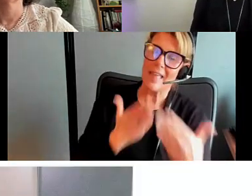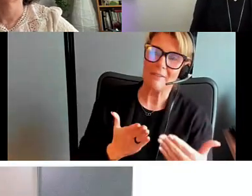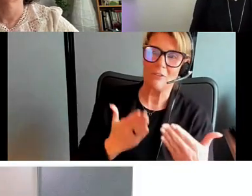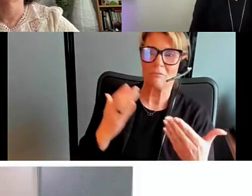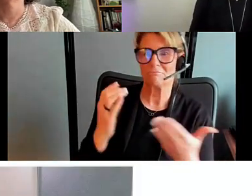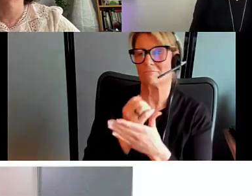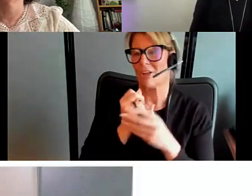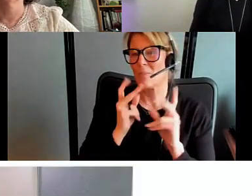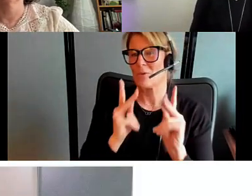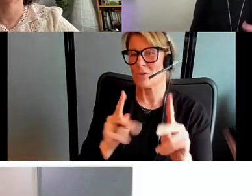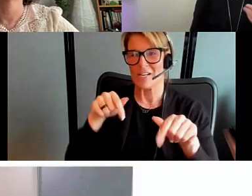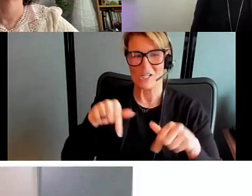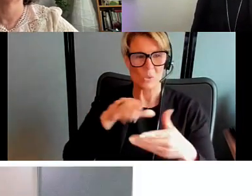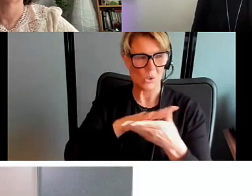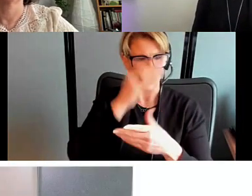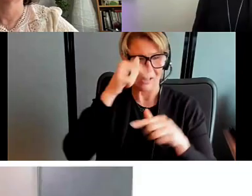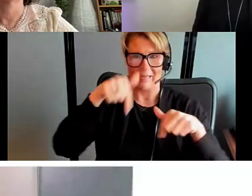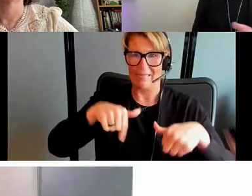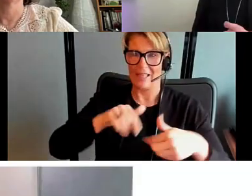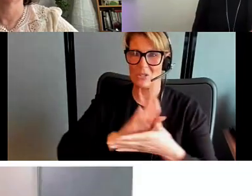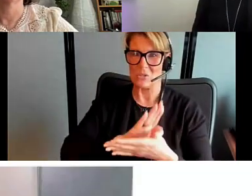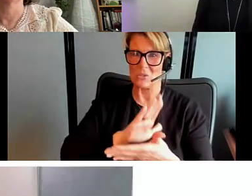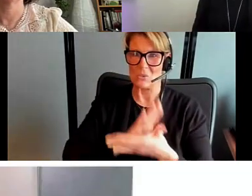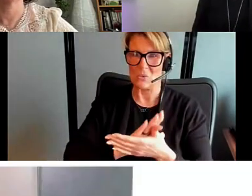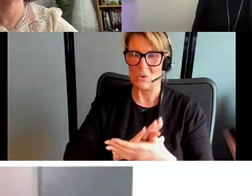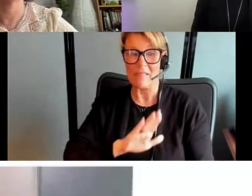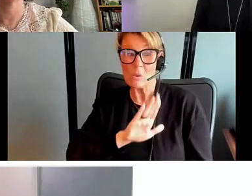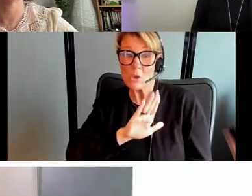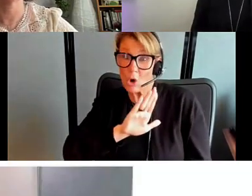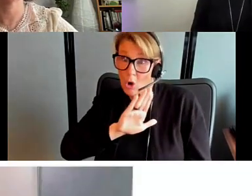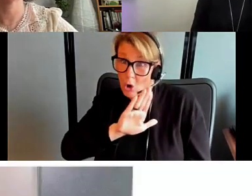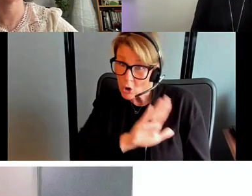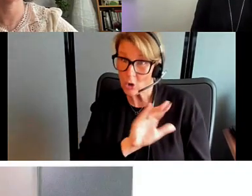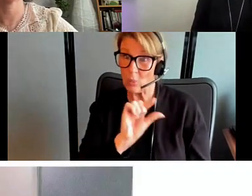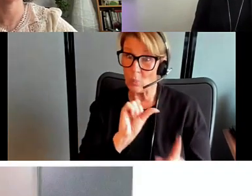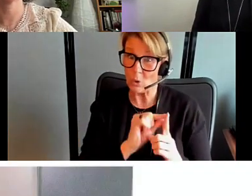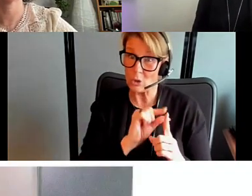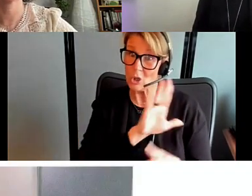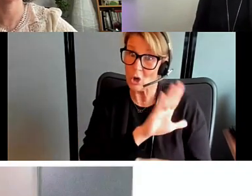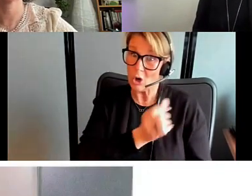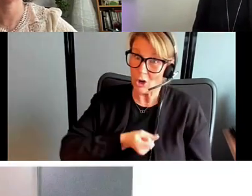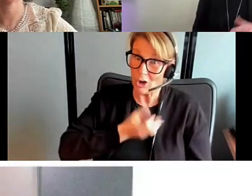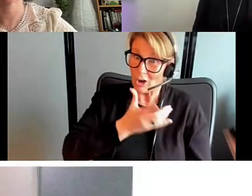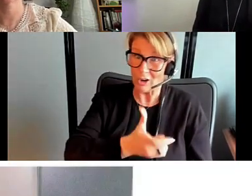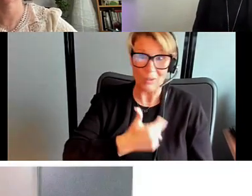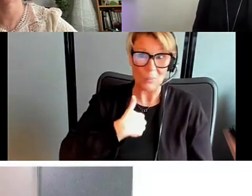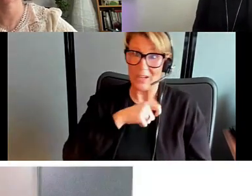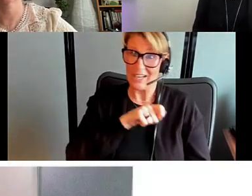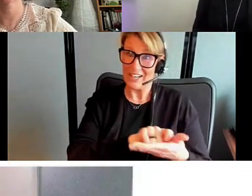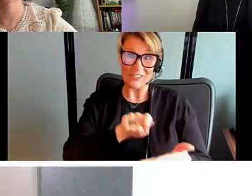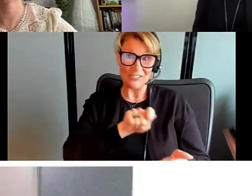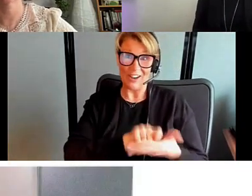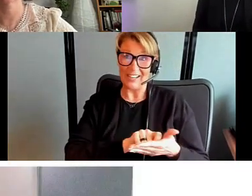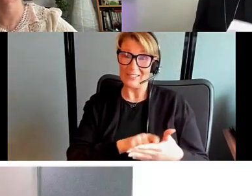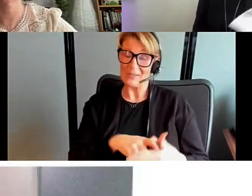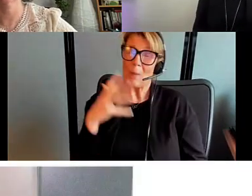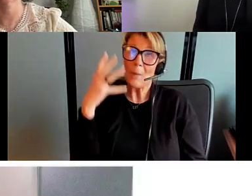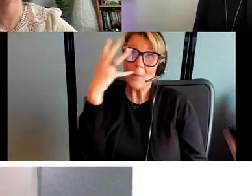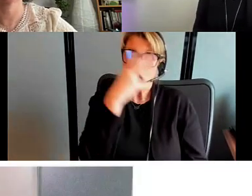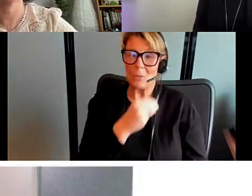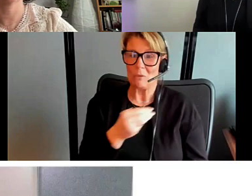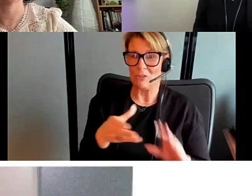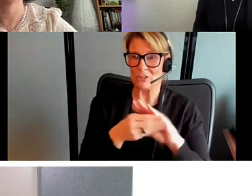the opportunity to learn here." That's her words, not ours, right? So beautiful story to just